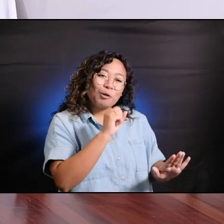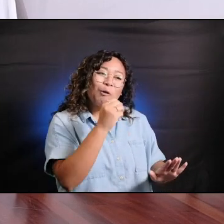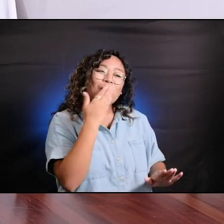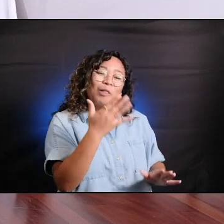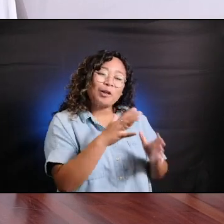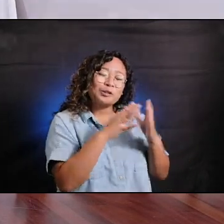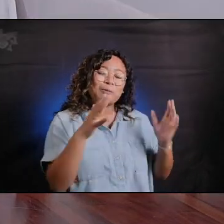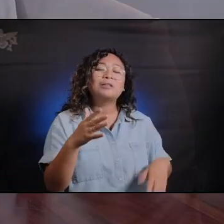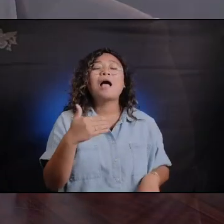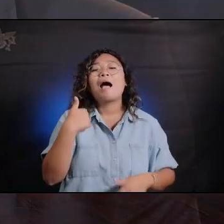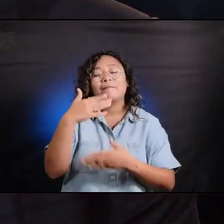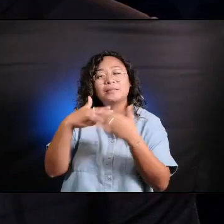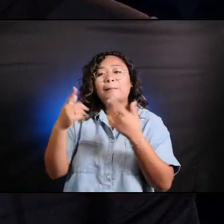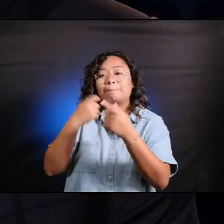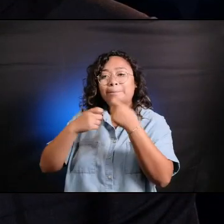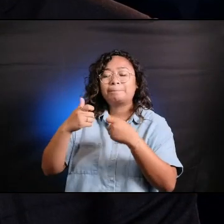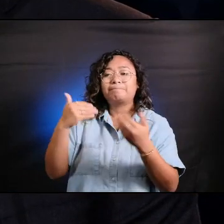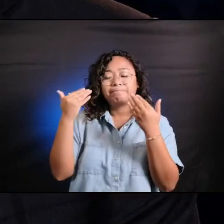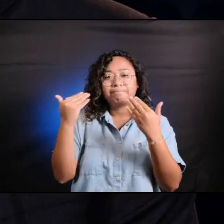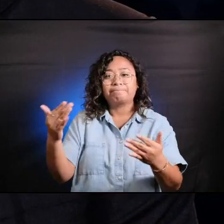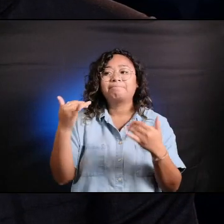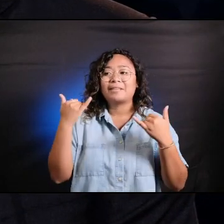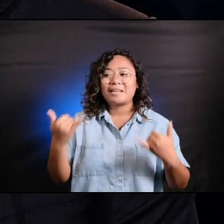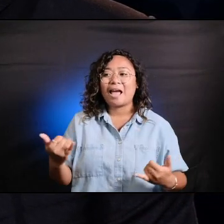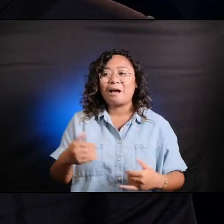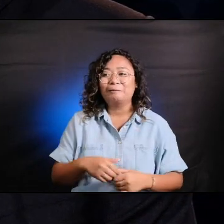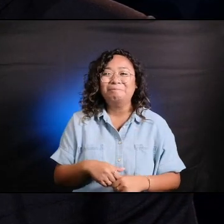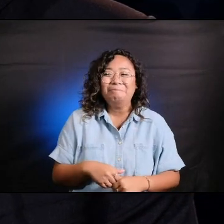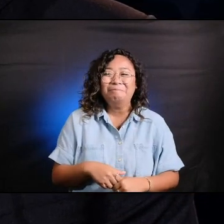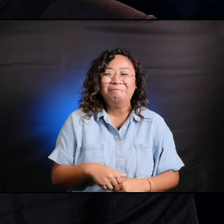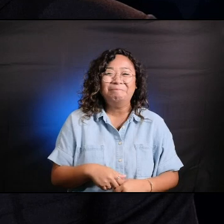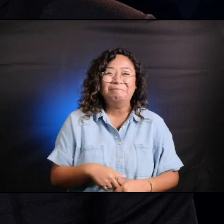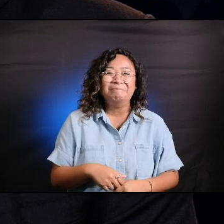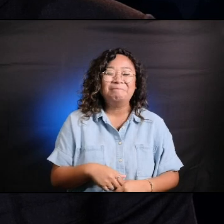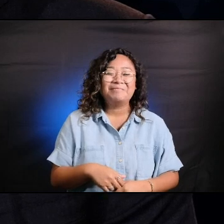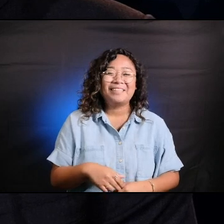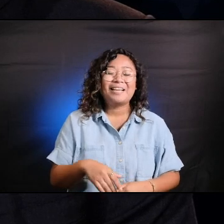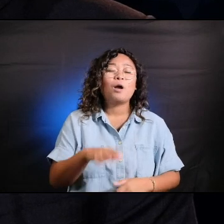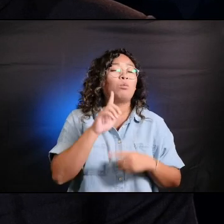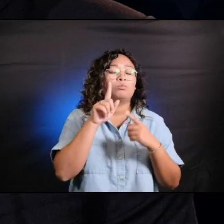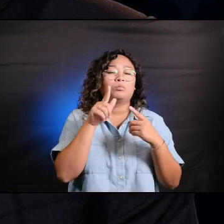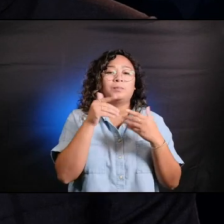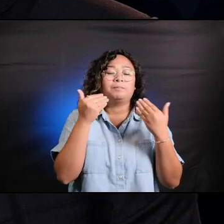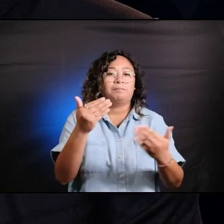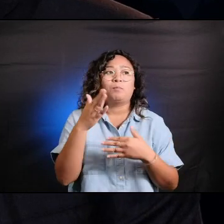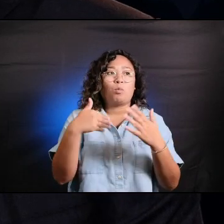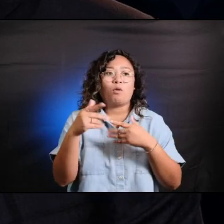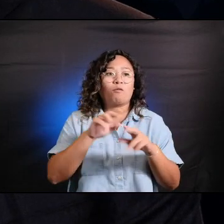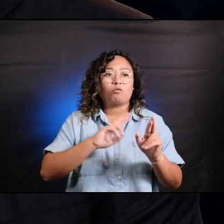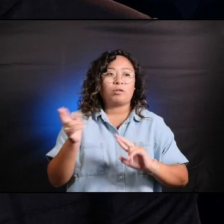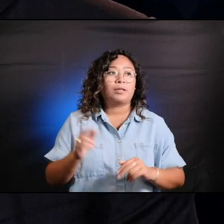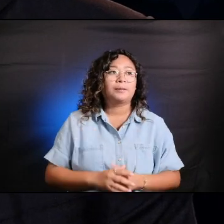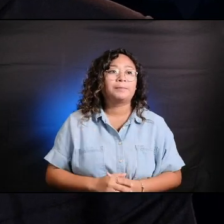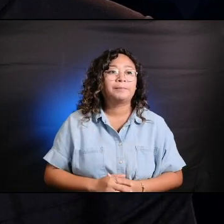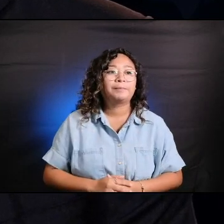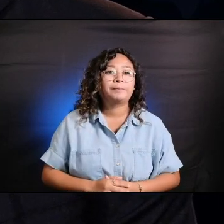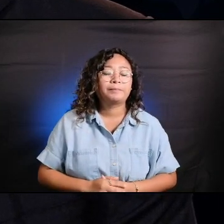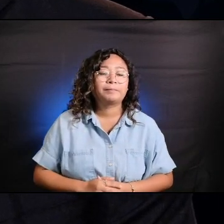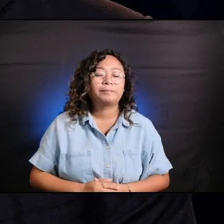questions on the line. We'll take those now, Richard. Whenever you're ready. Go ahead.